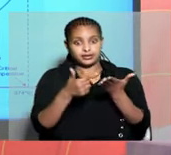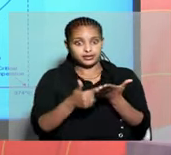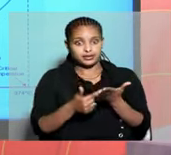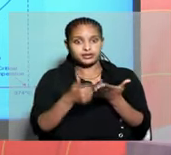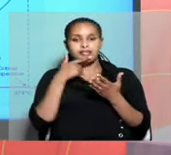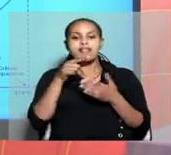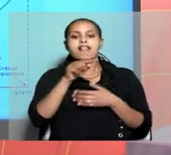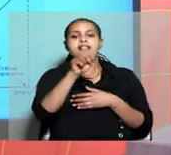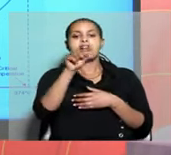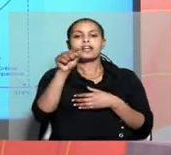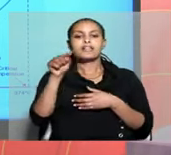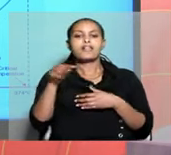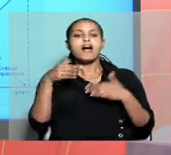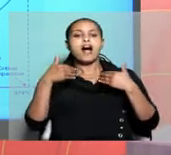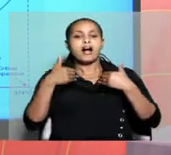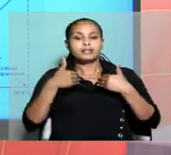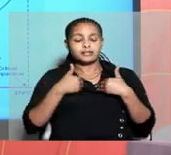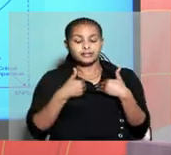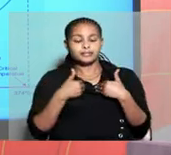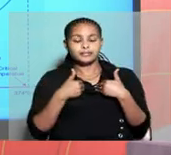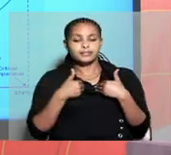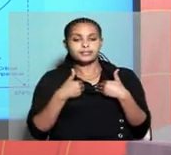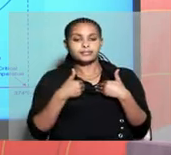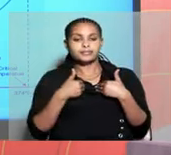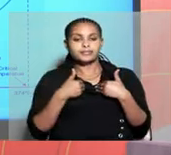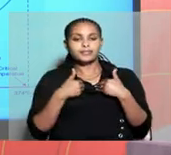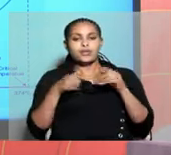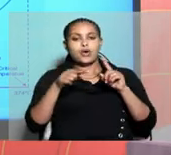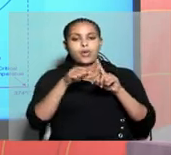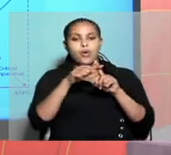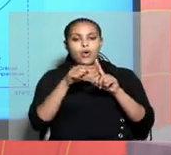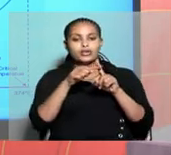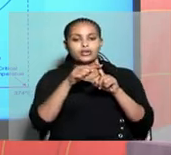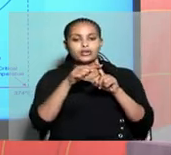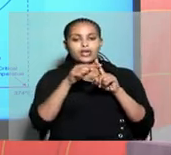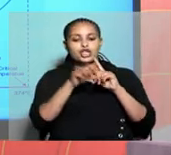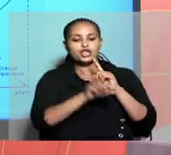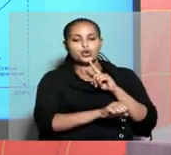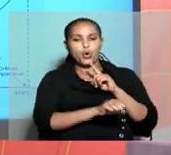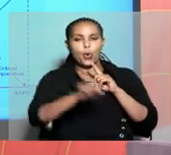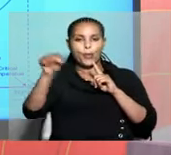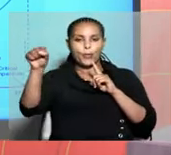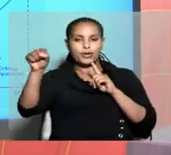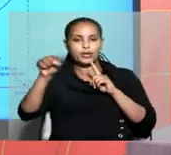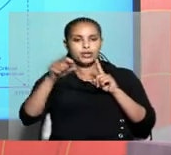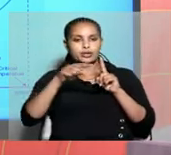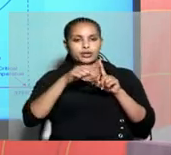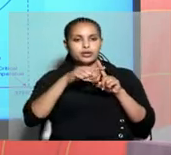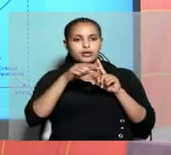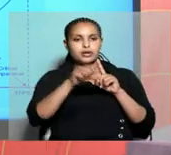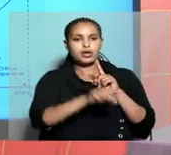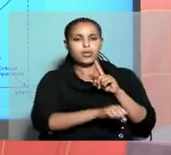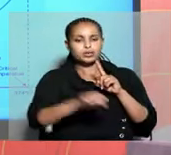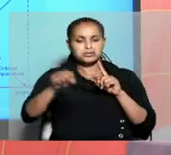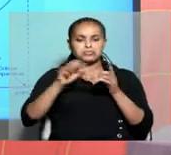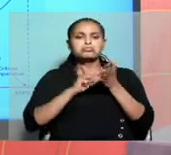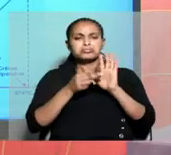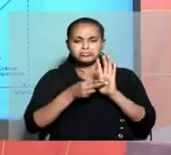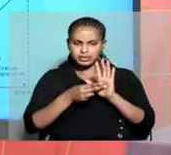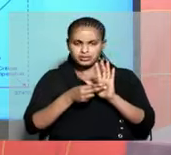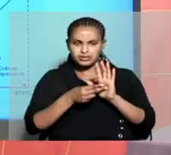This curve has a positive slope. What does this